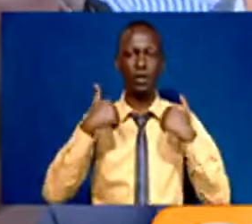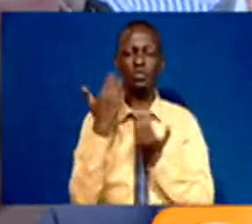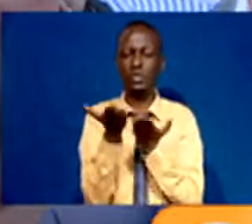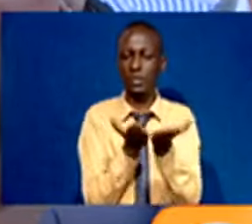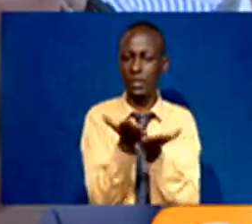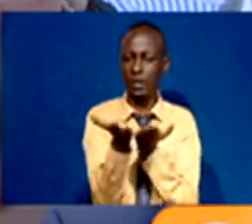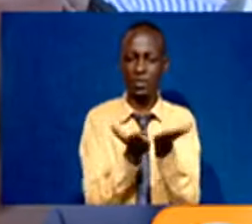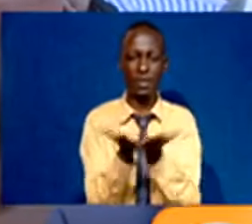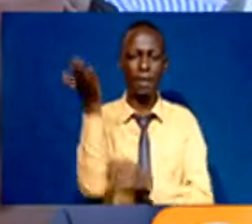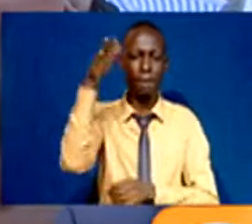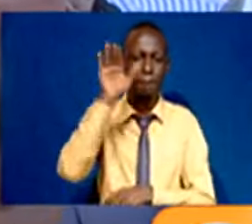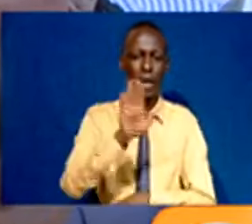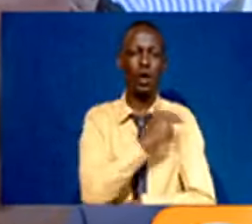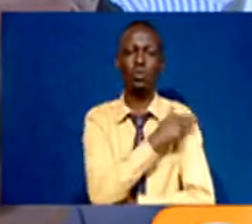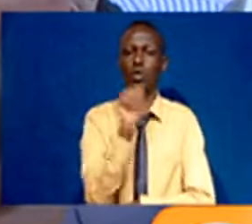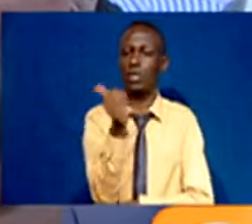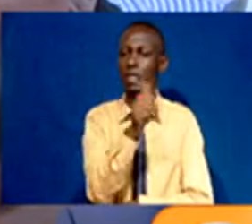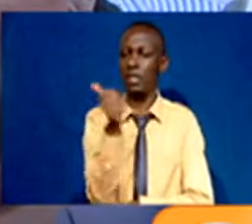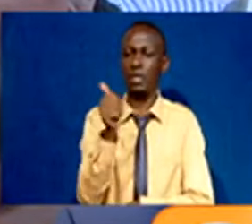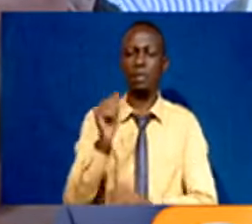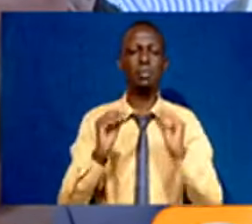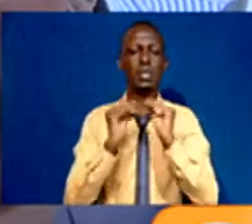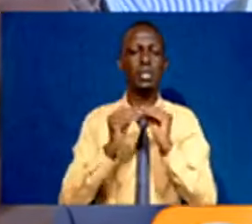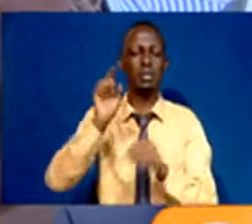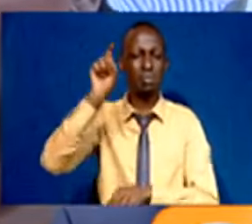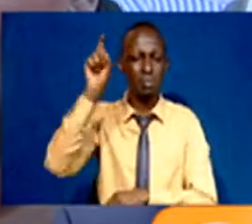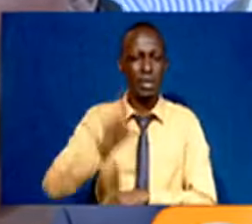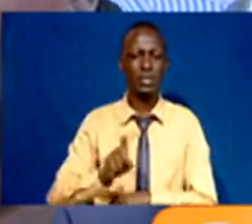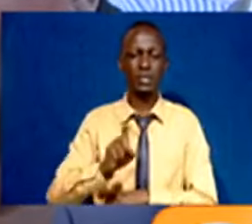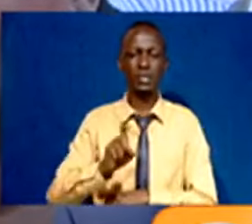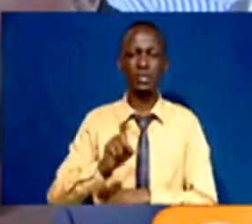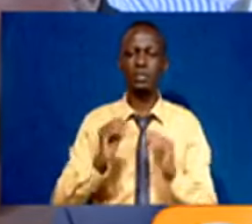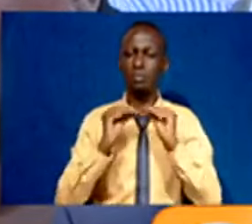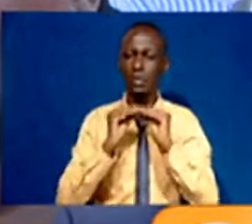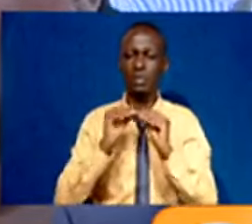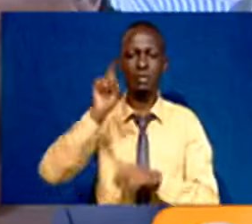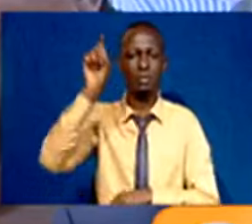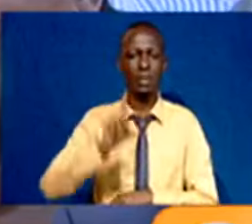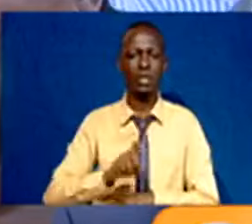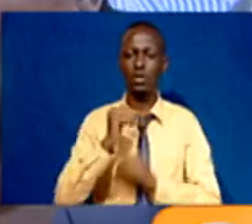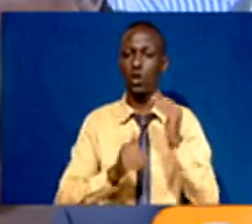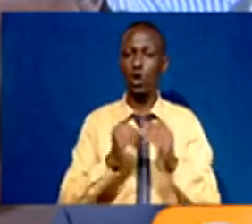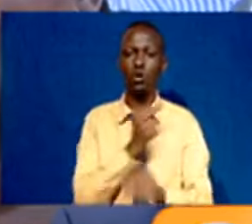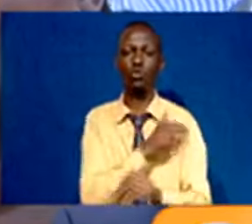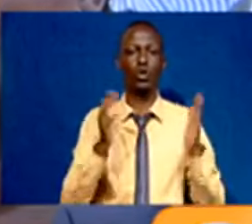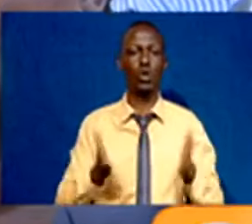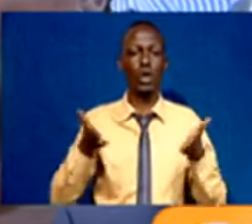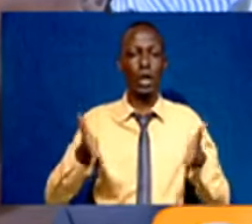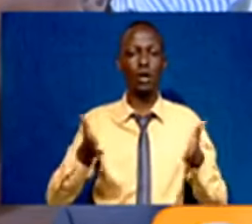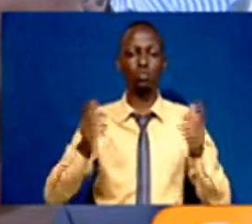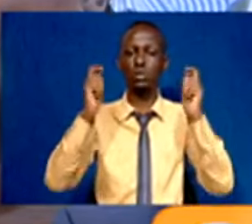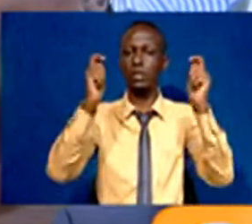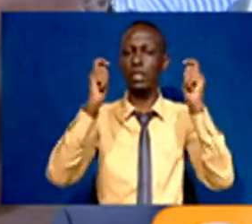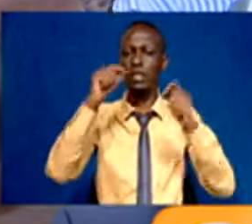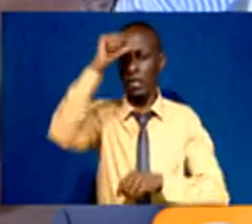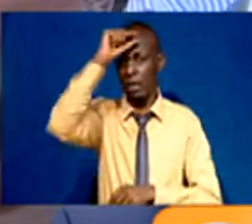services in any hospital, we must have a meeting, we must have a sitting. But as it is now, all the doctors are out until governments